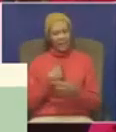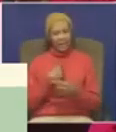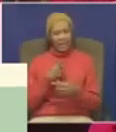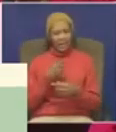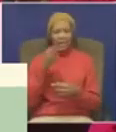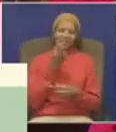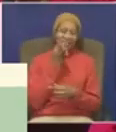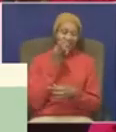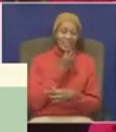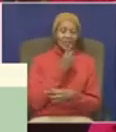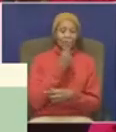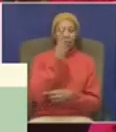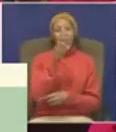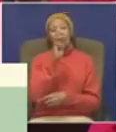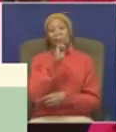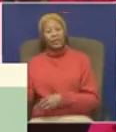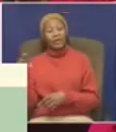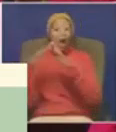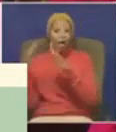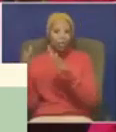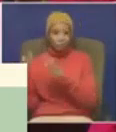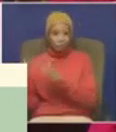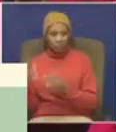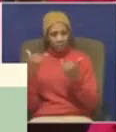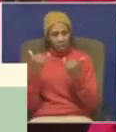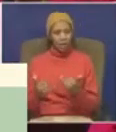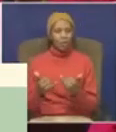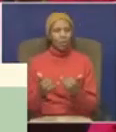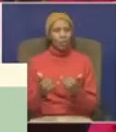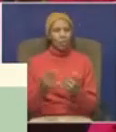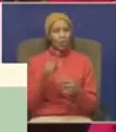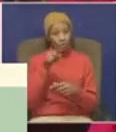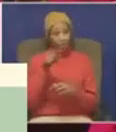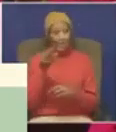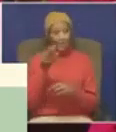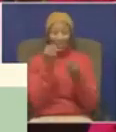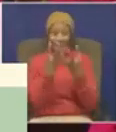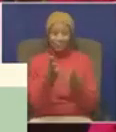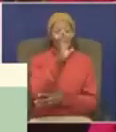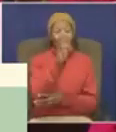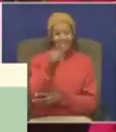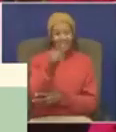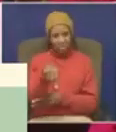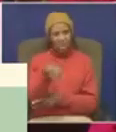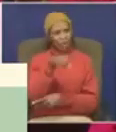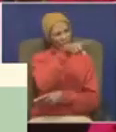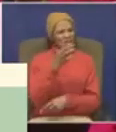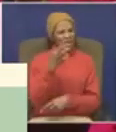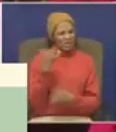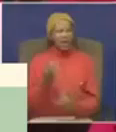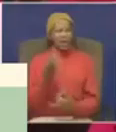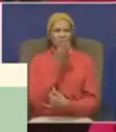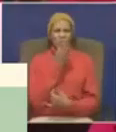million houses instead of 40,000 houses. Because to say you have not said it, you are now becoming a